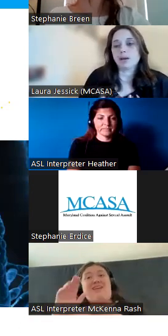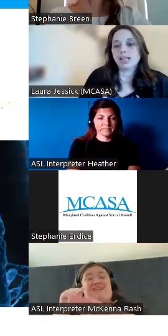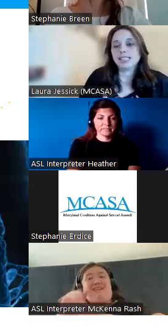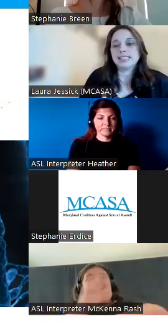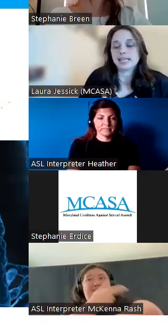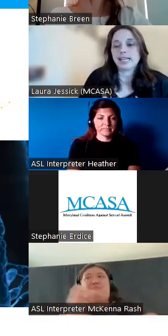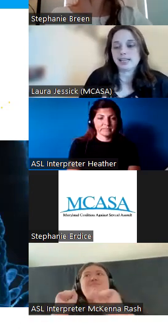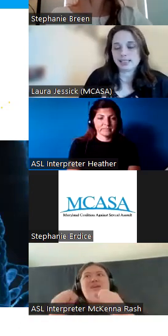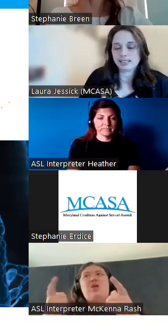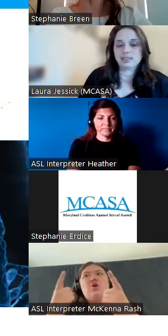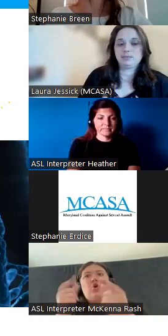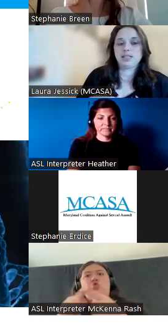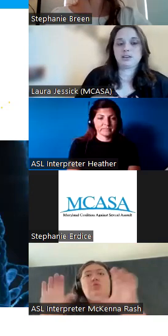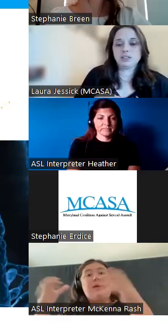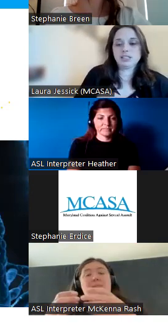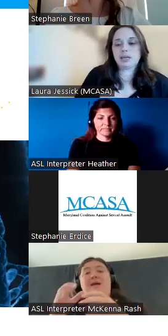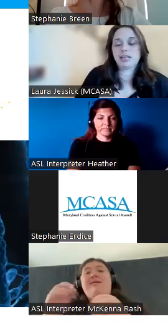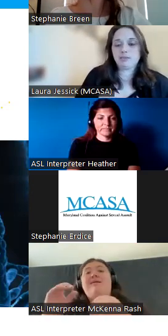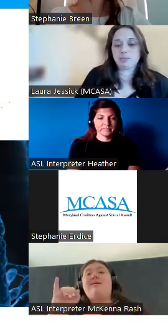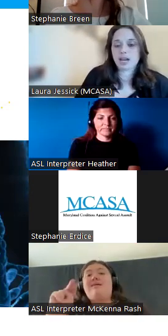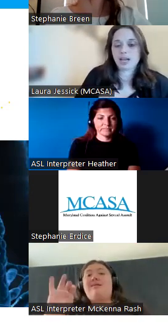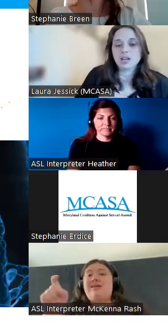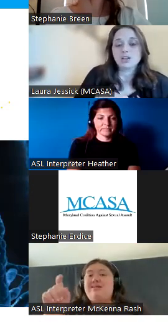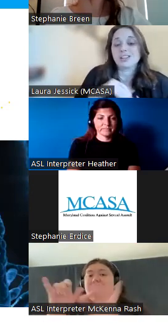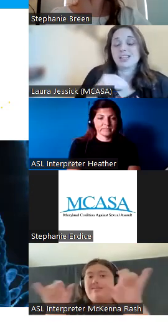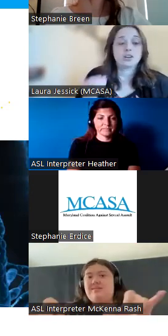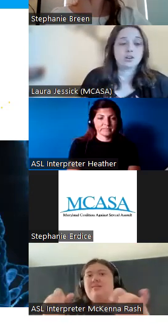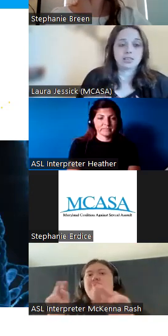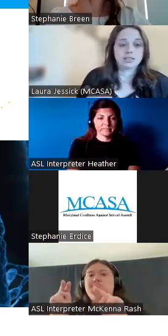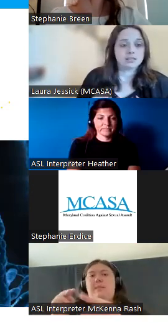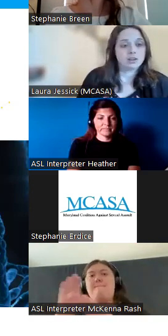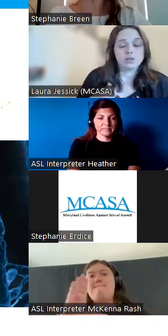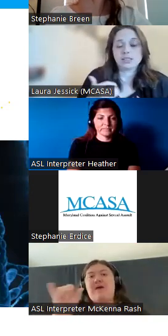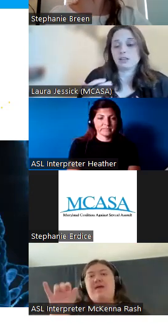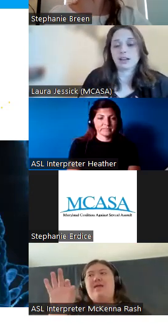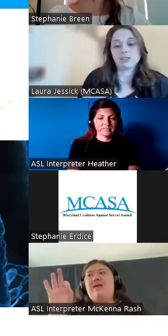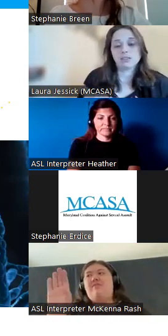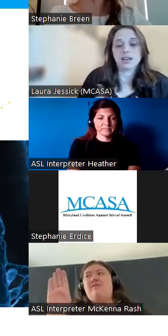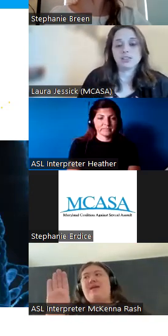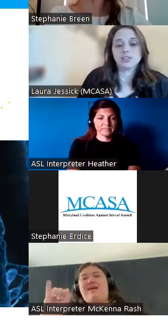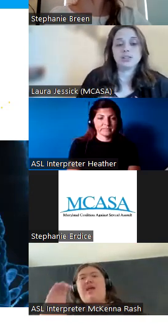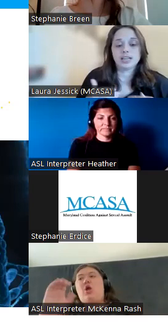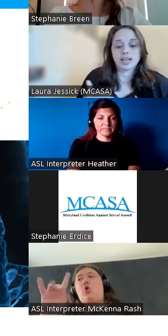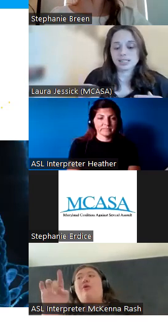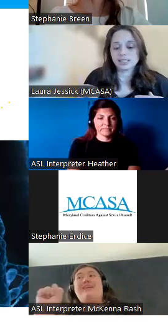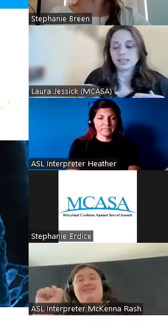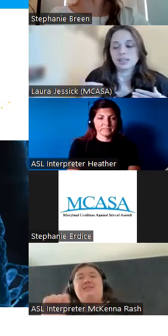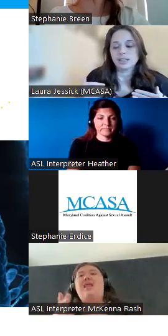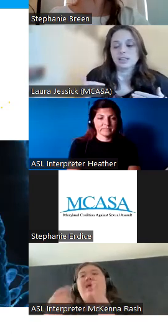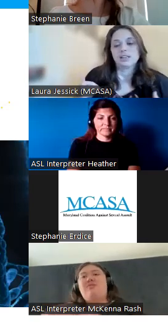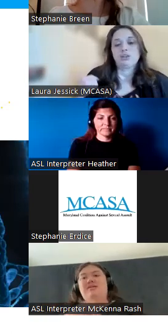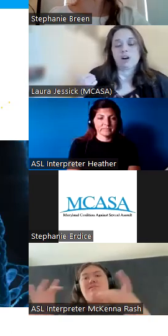the combined DNA index system that's overseen by the FBI. So that's CODIS. CODIS allows us to